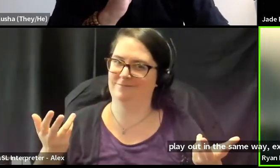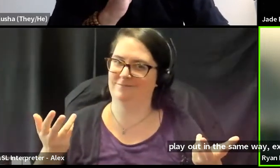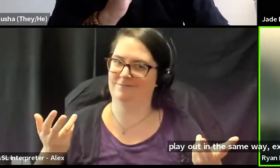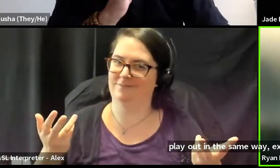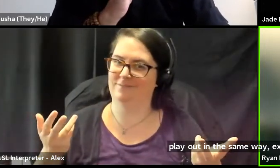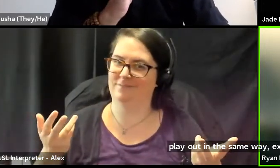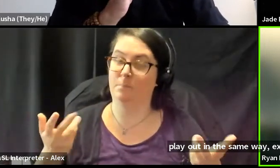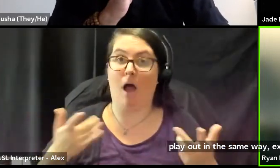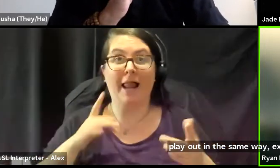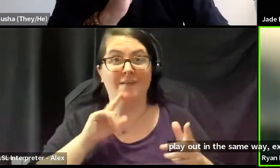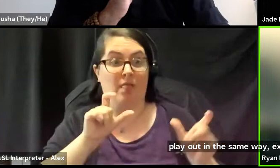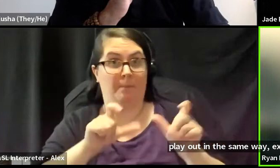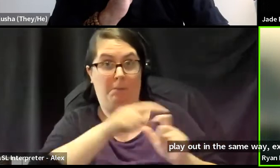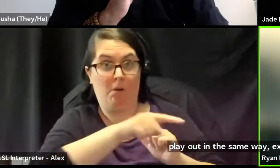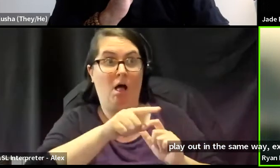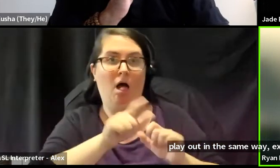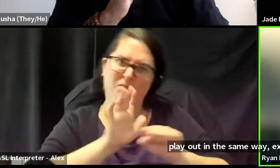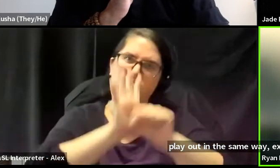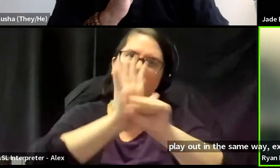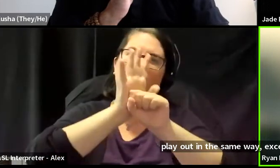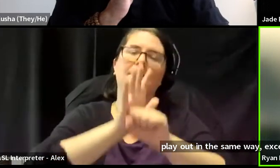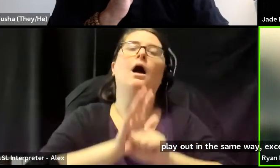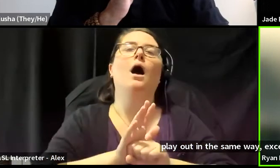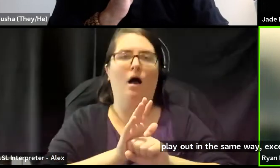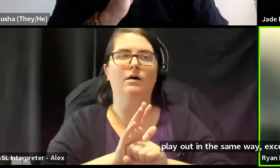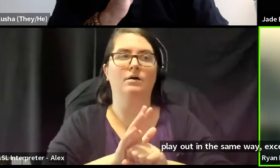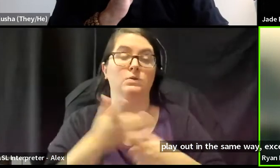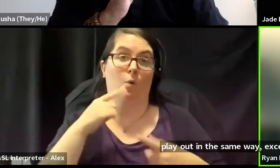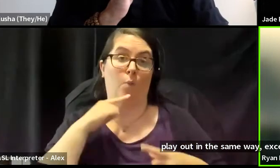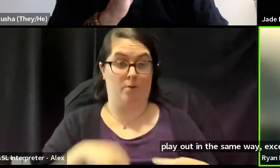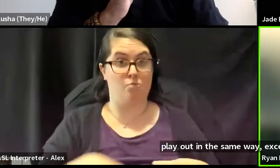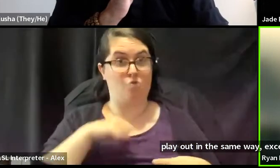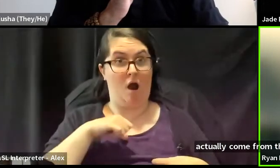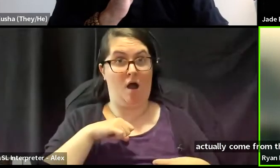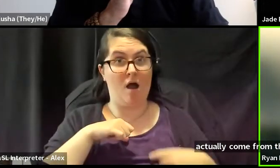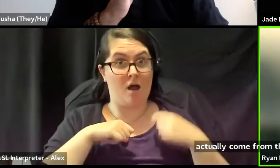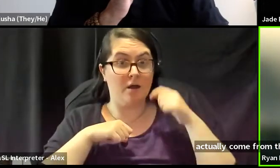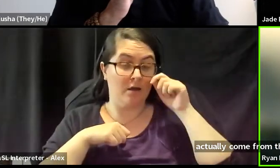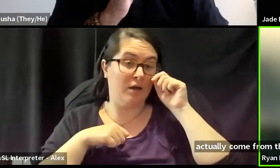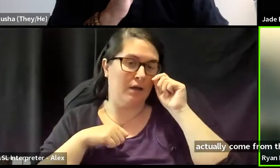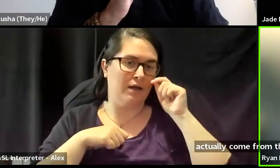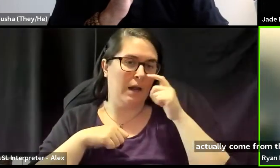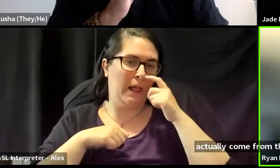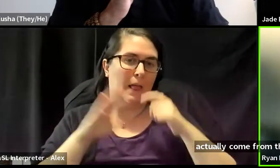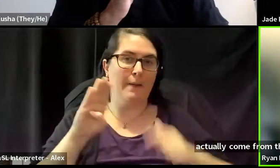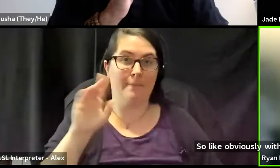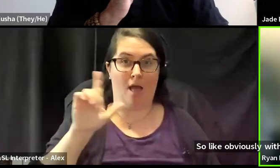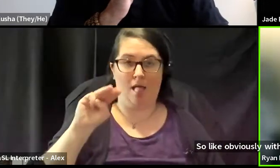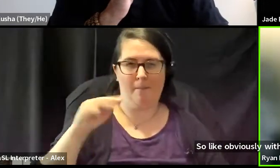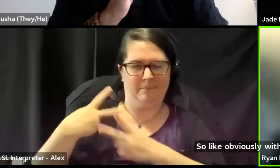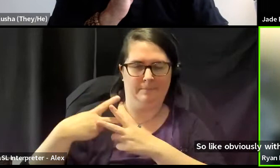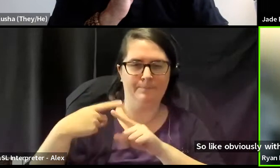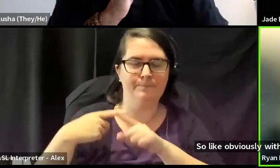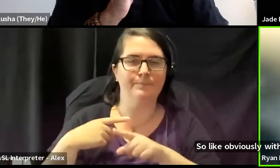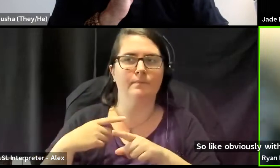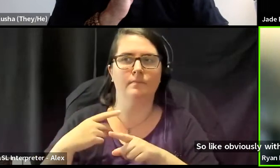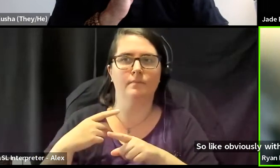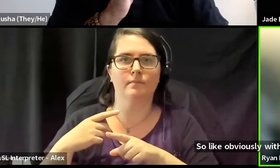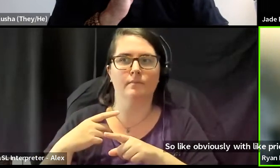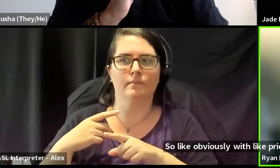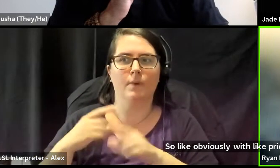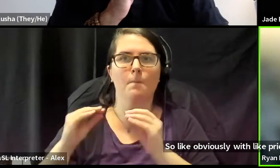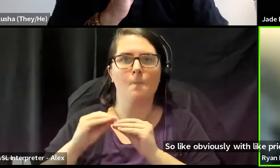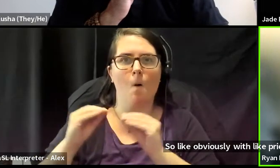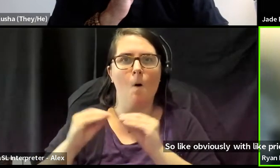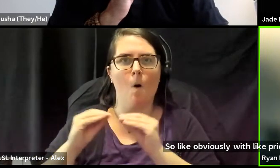from the people. So like obviously with like Pride, right, it wasn't until BLM that so many other like